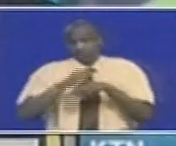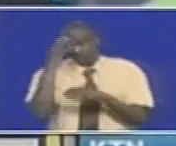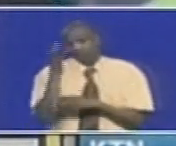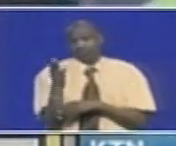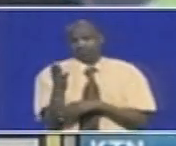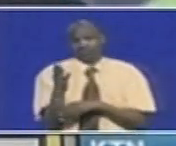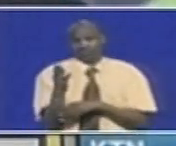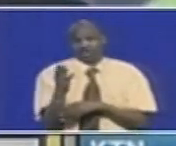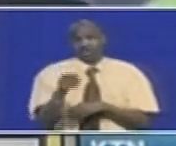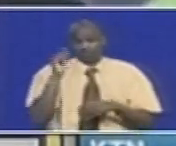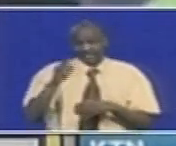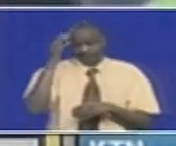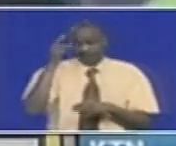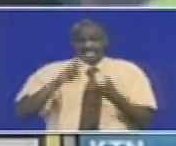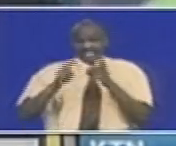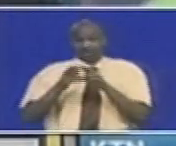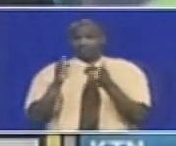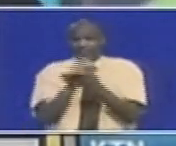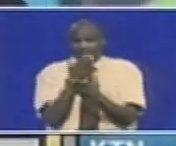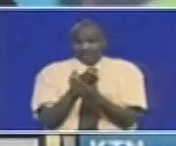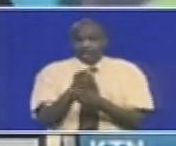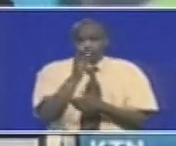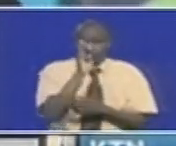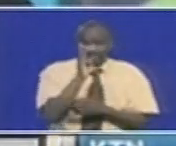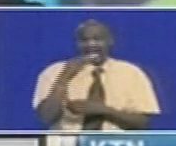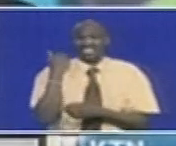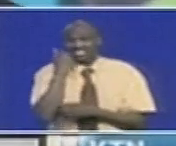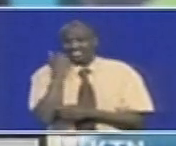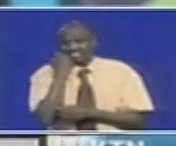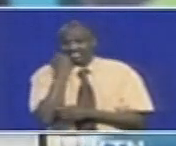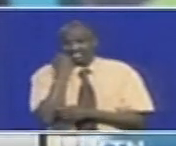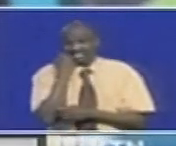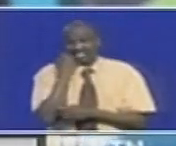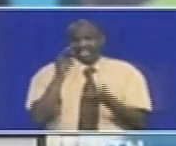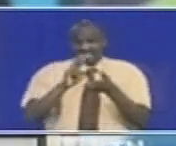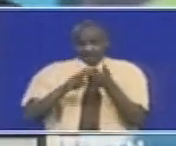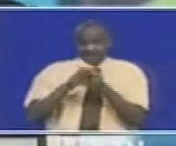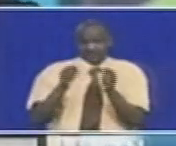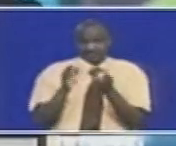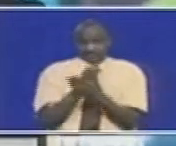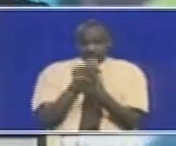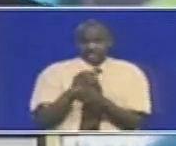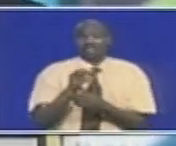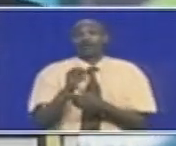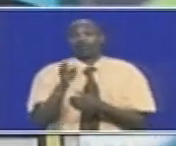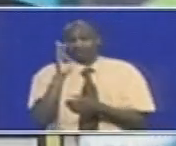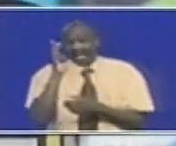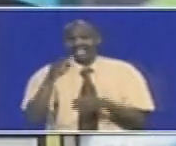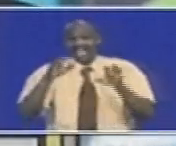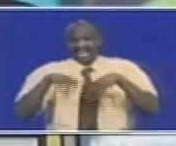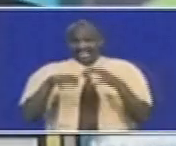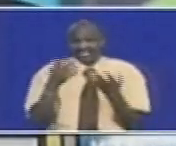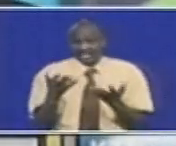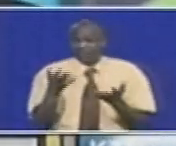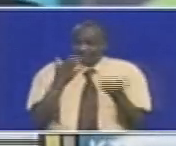Discover the relationship between water and disease, or the relationship between water and agriculture. Perhaps we'll